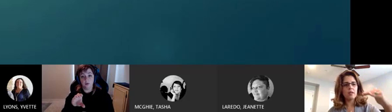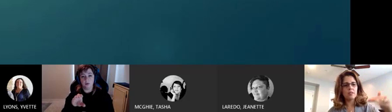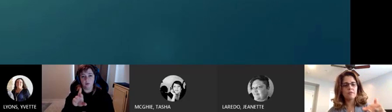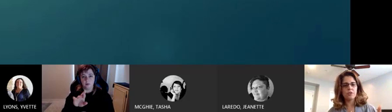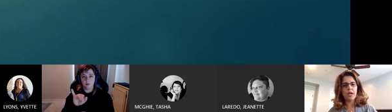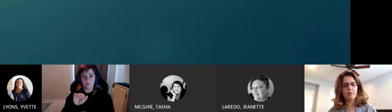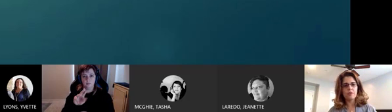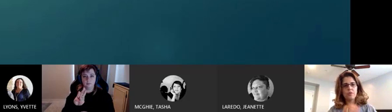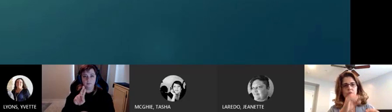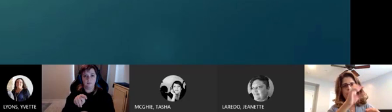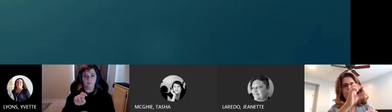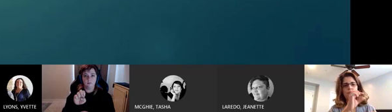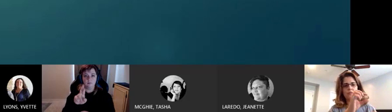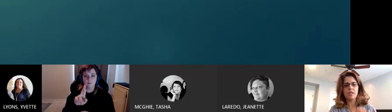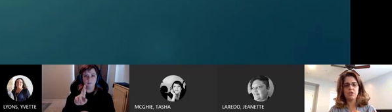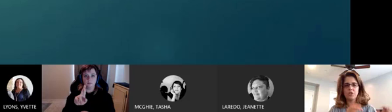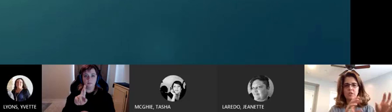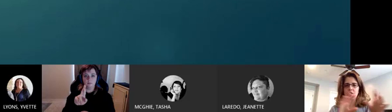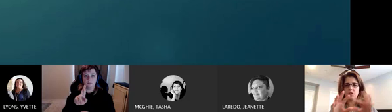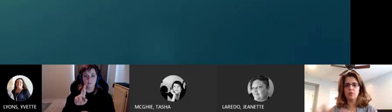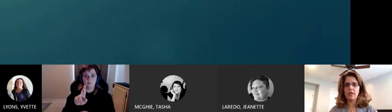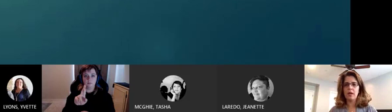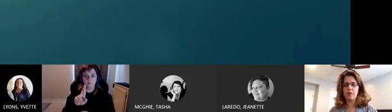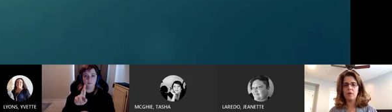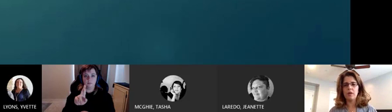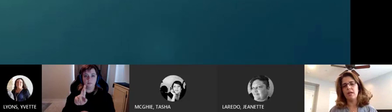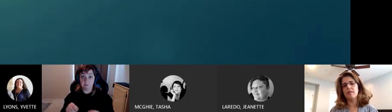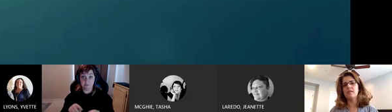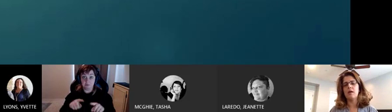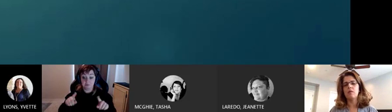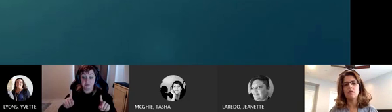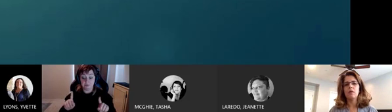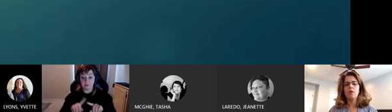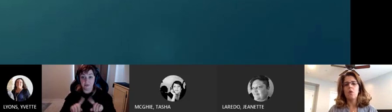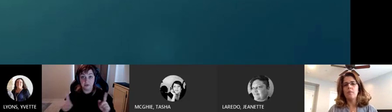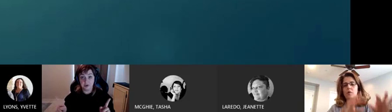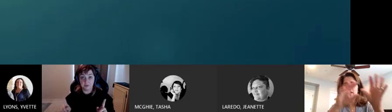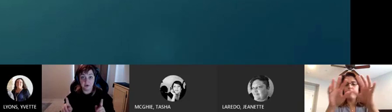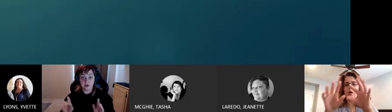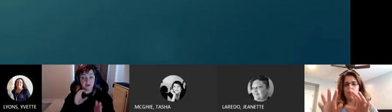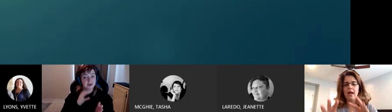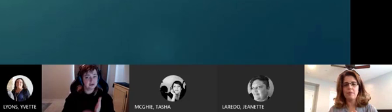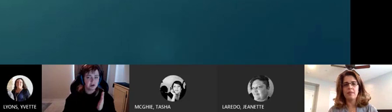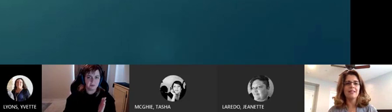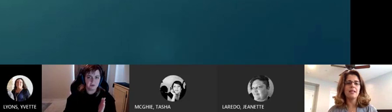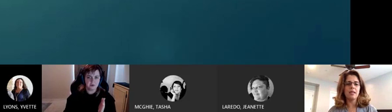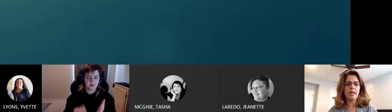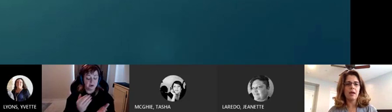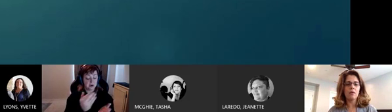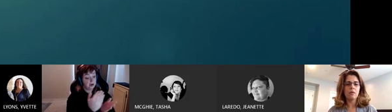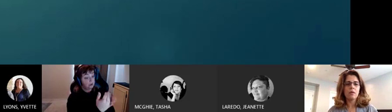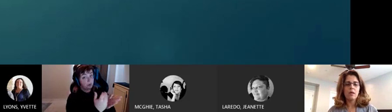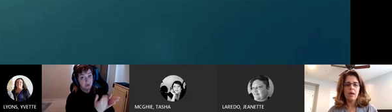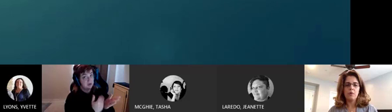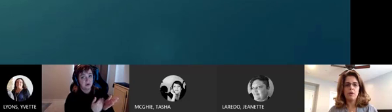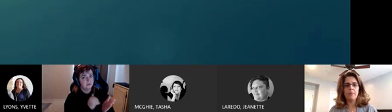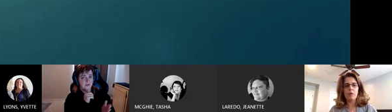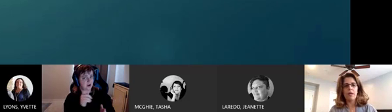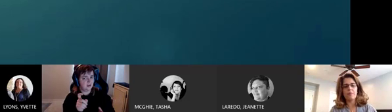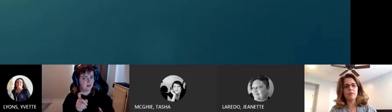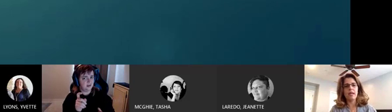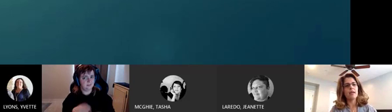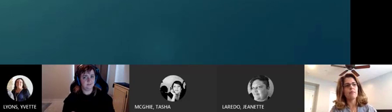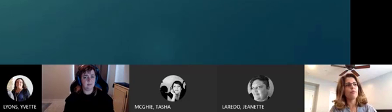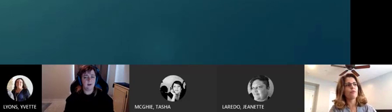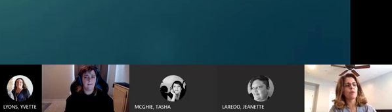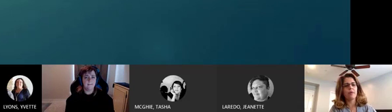can write it in different chapters. You can have different sections and you can write, I'm going to write about this now, or I'm going to write about what happened that day now. I'm going to write